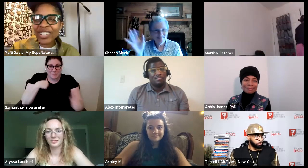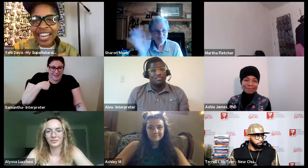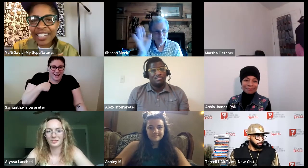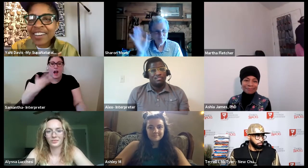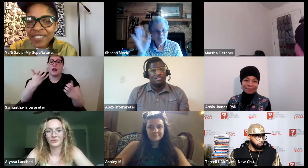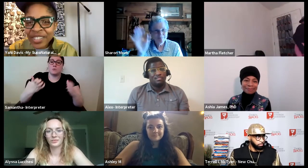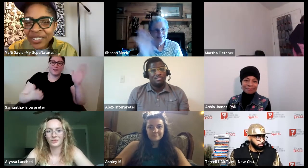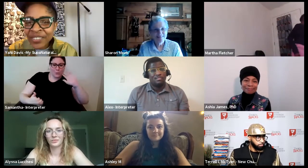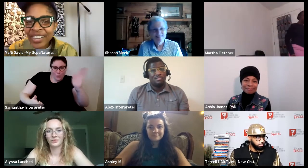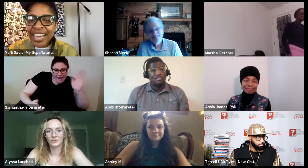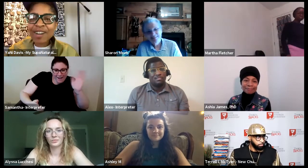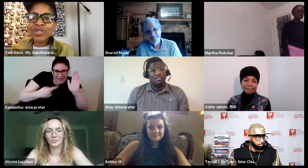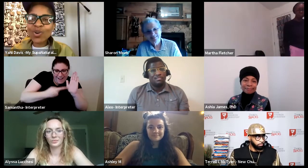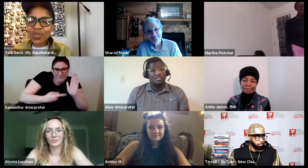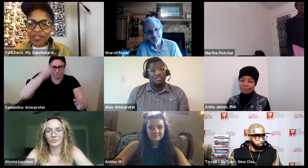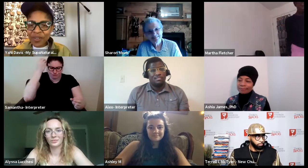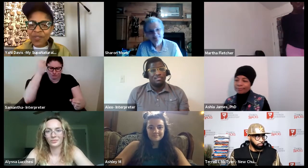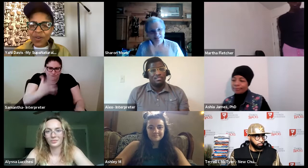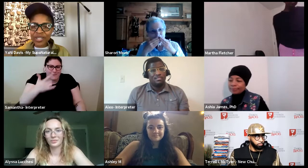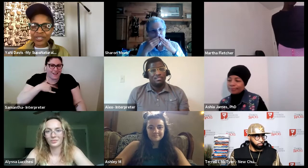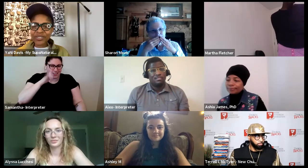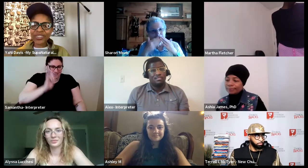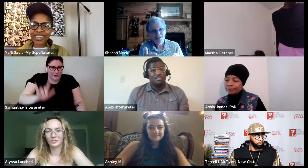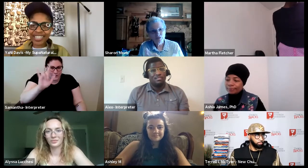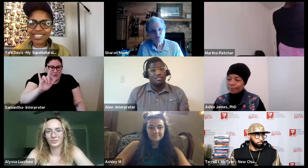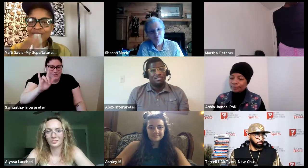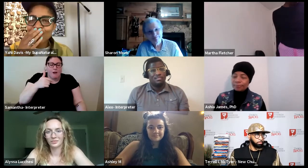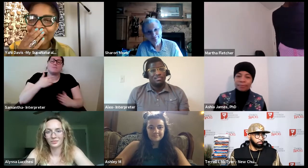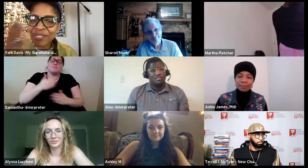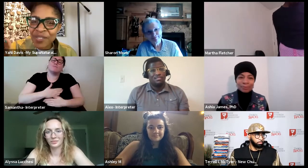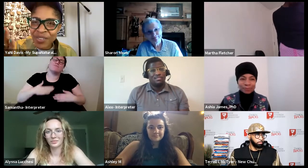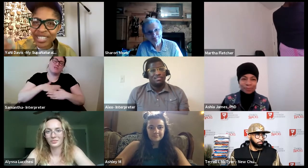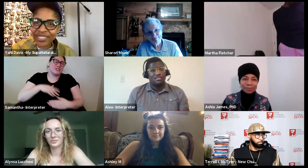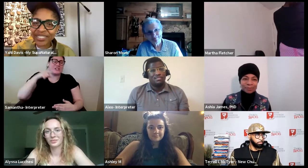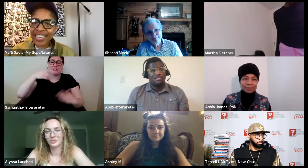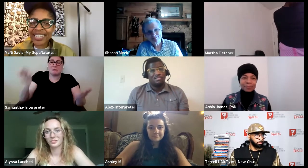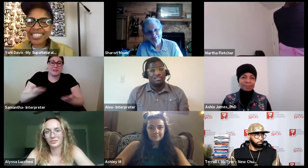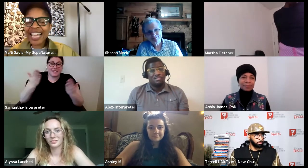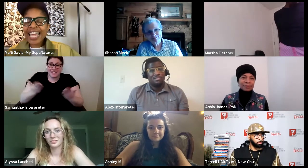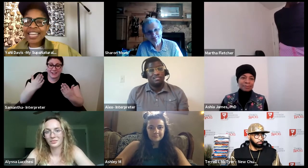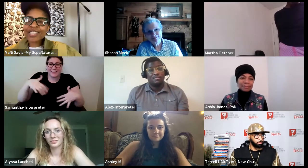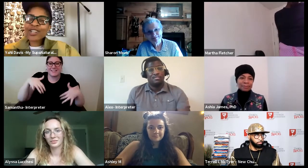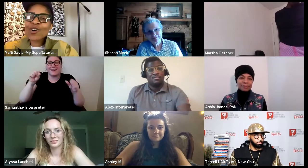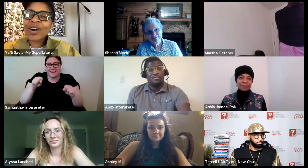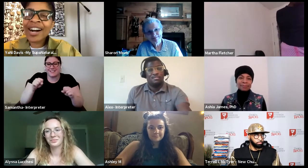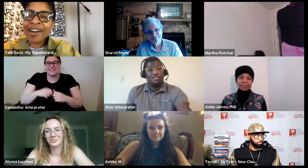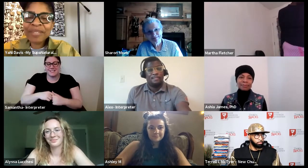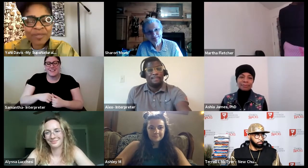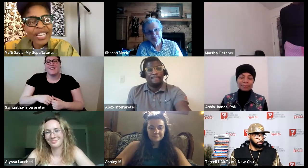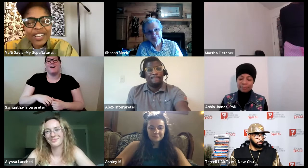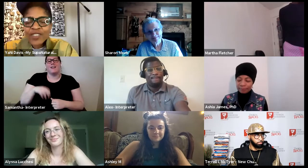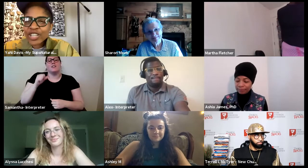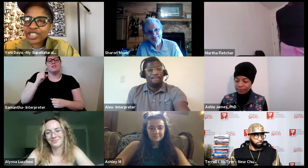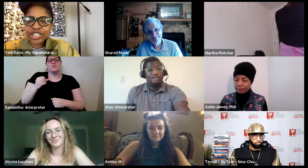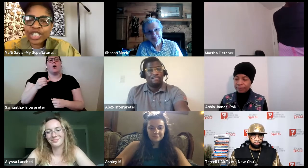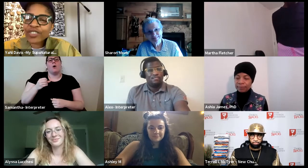you know that I love you. I'm so grateful for you. So grateful for you. Yes. And so, Miss